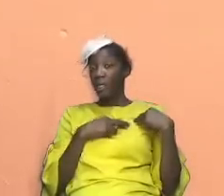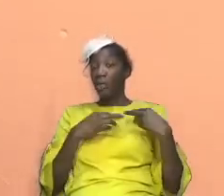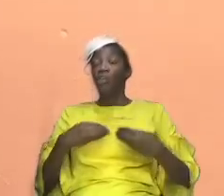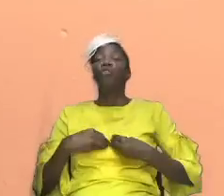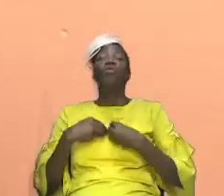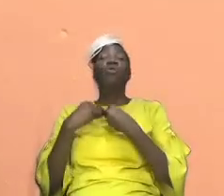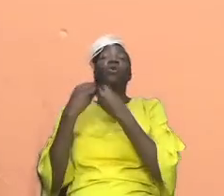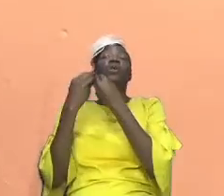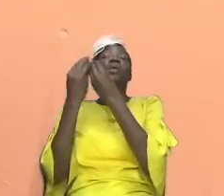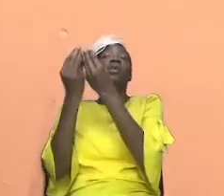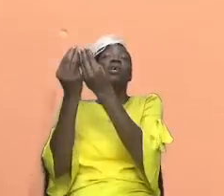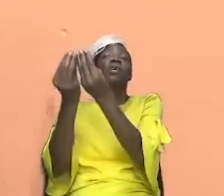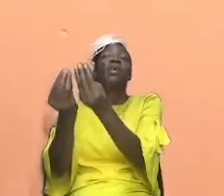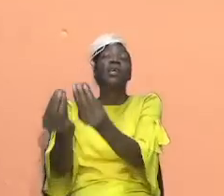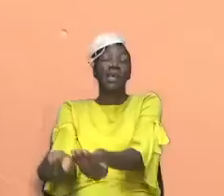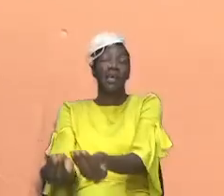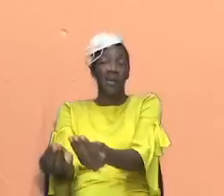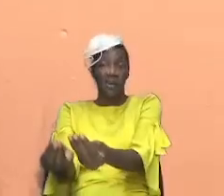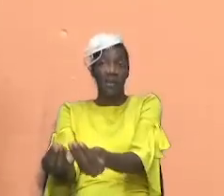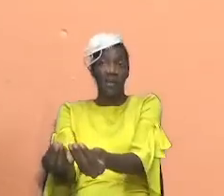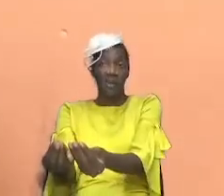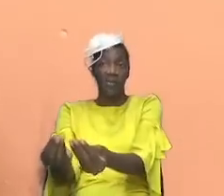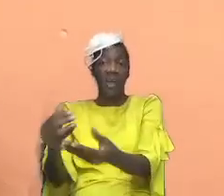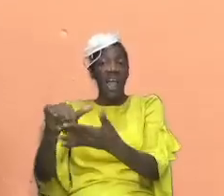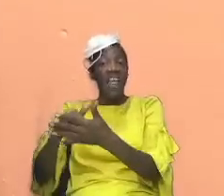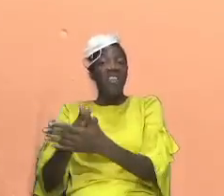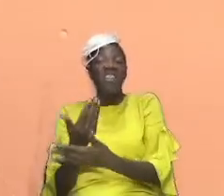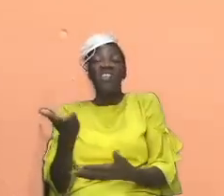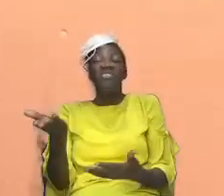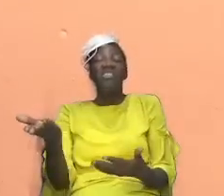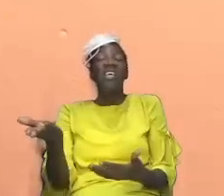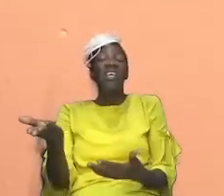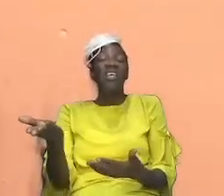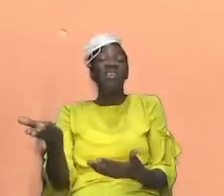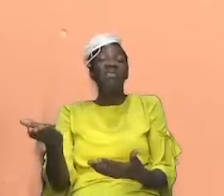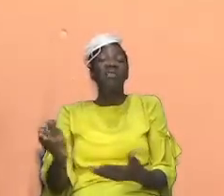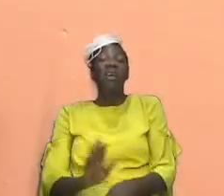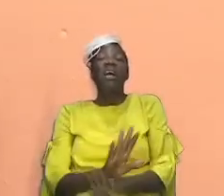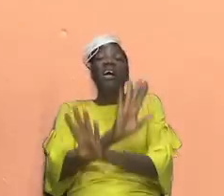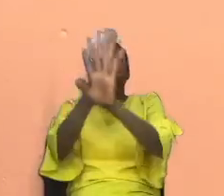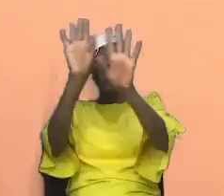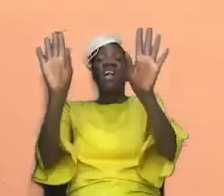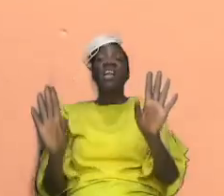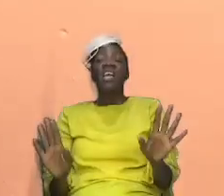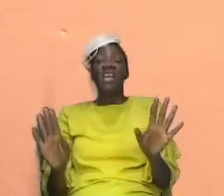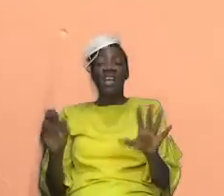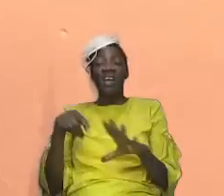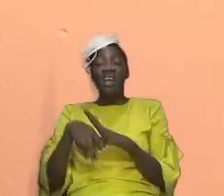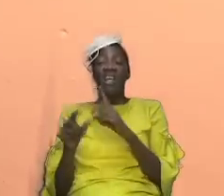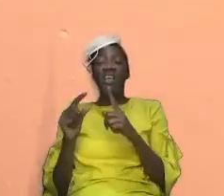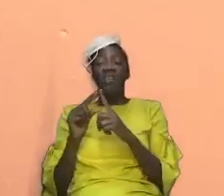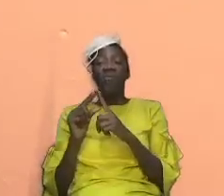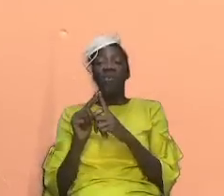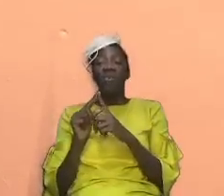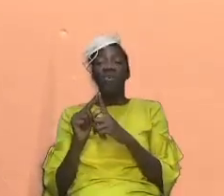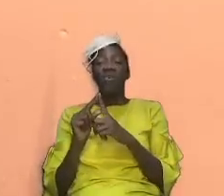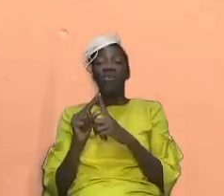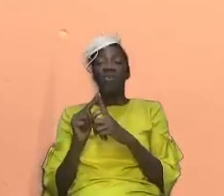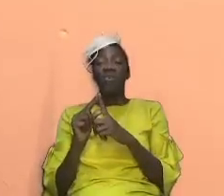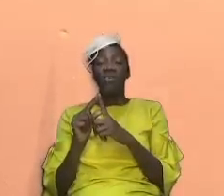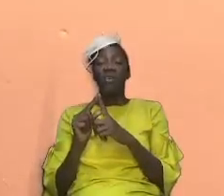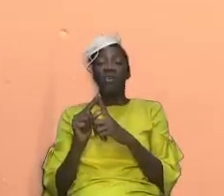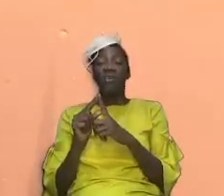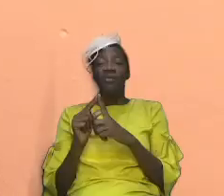transmit and to impart these things that are clearly outlined in the words of